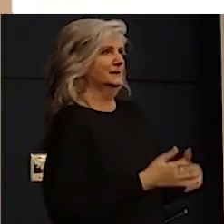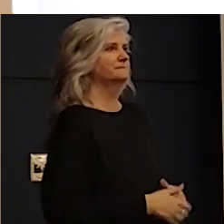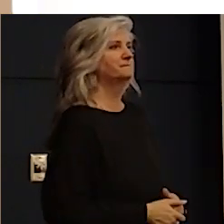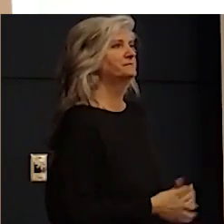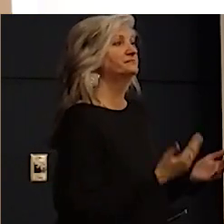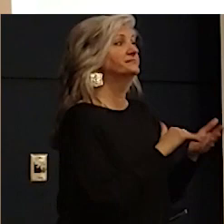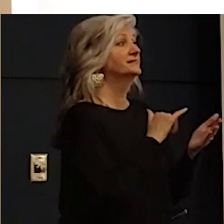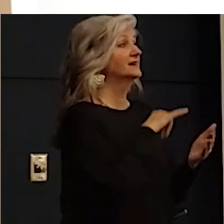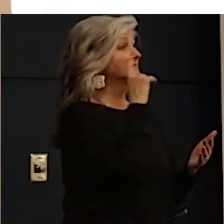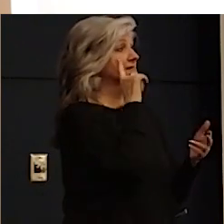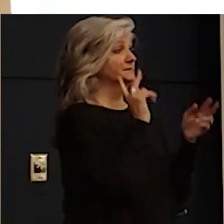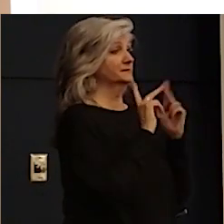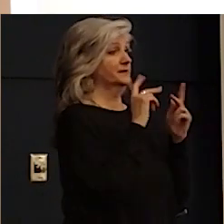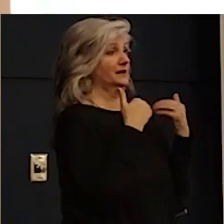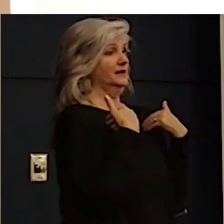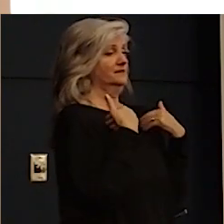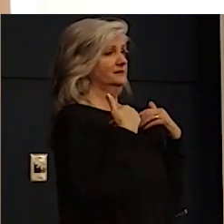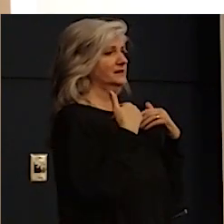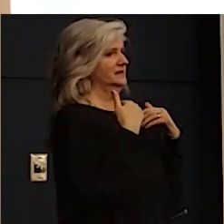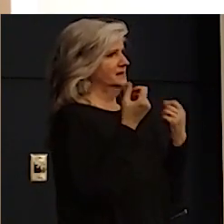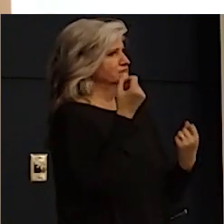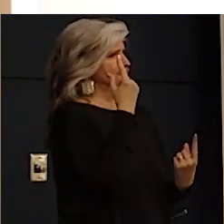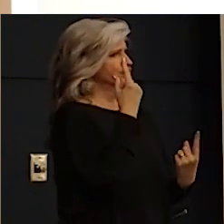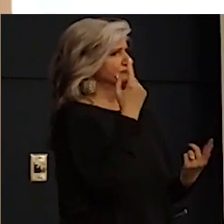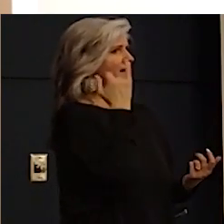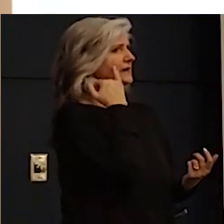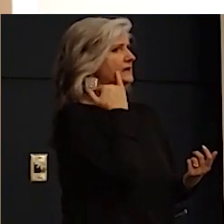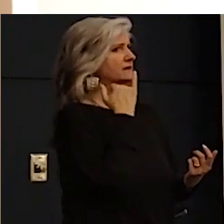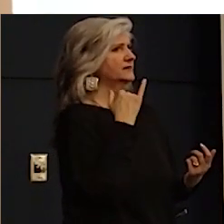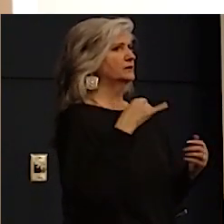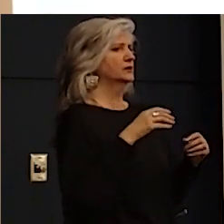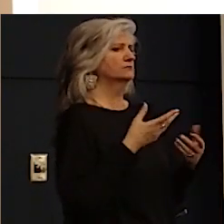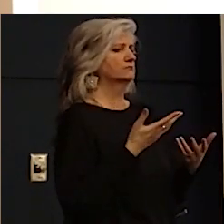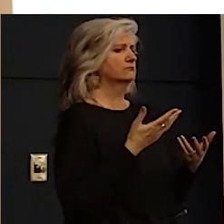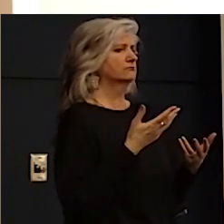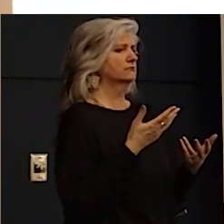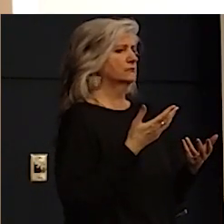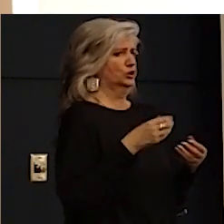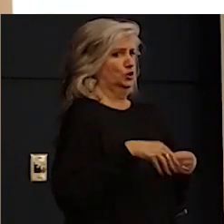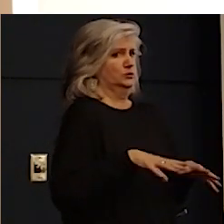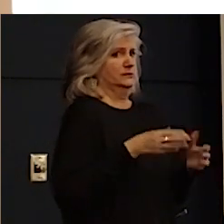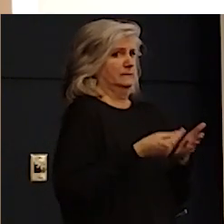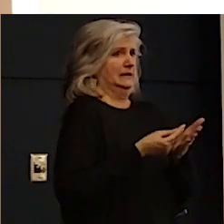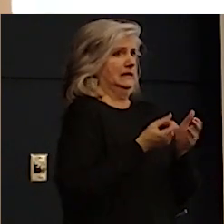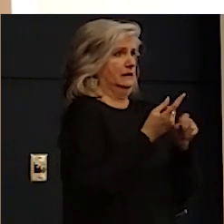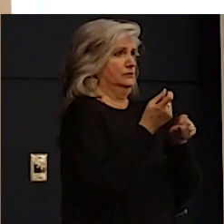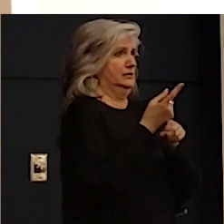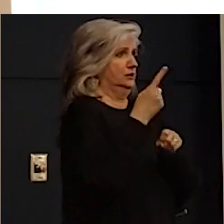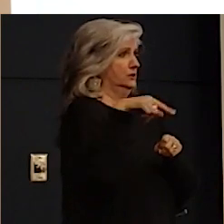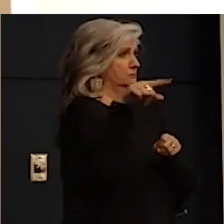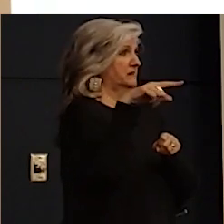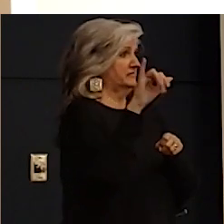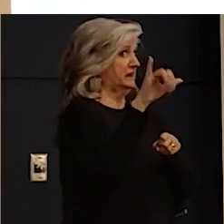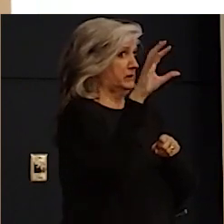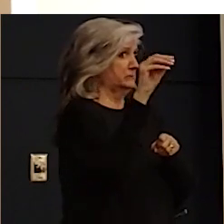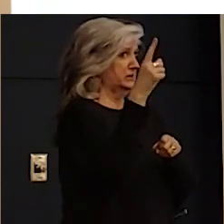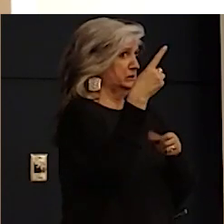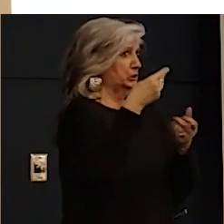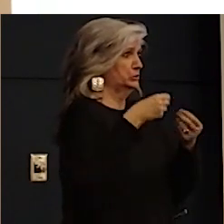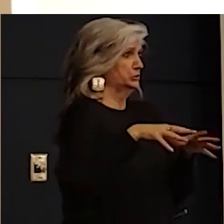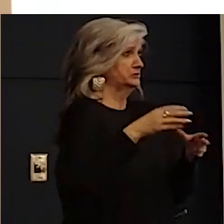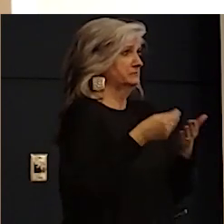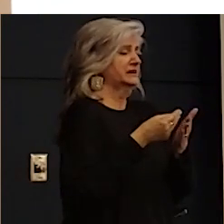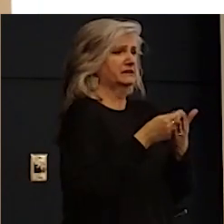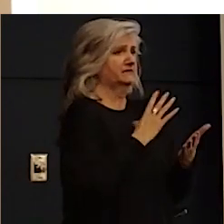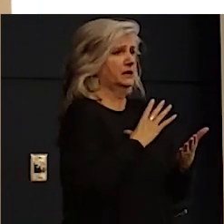Again, I think folks can maybe have empathy if the utility was losing money every year. They can say, okay, I can understand you're losing money. You gotta be able to